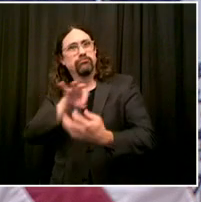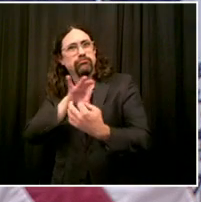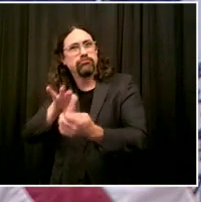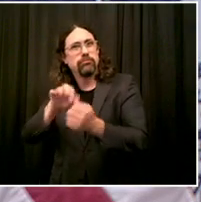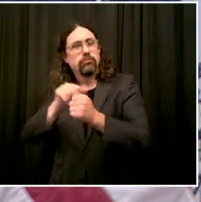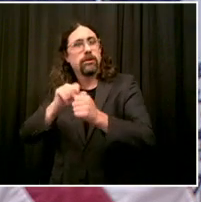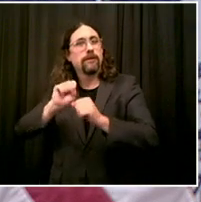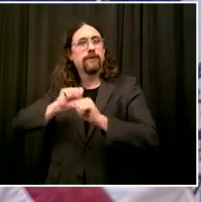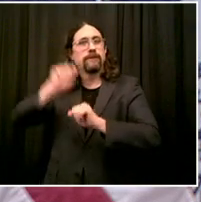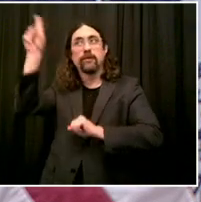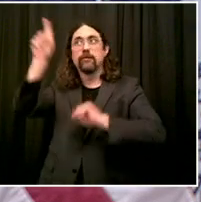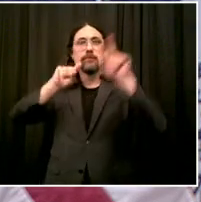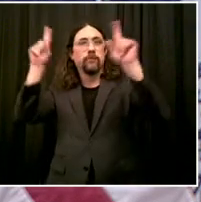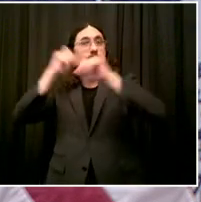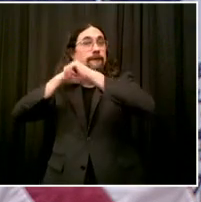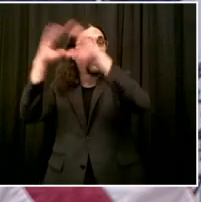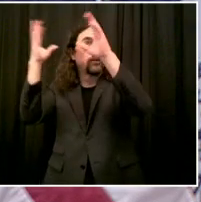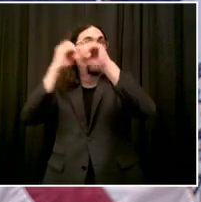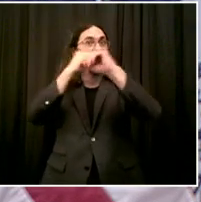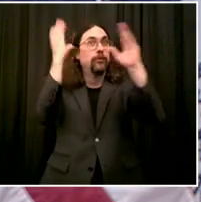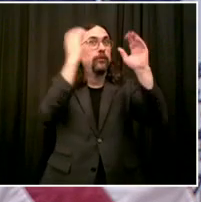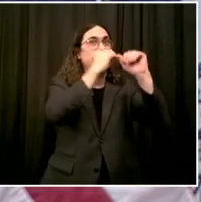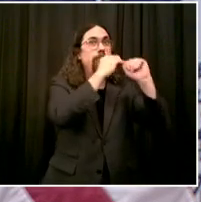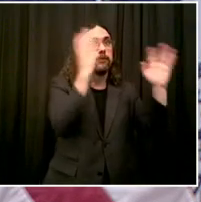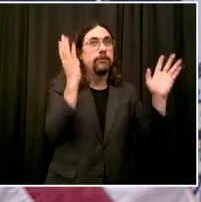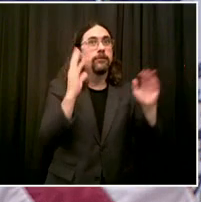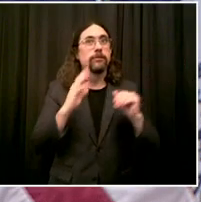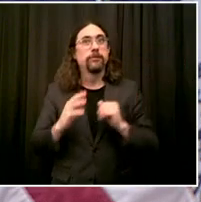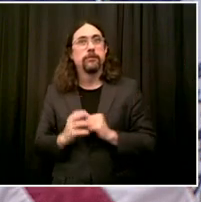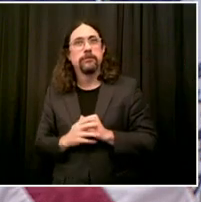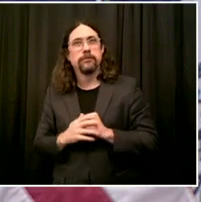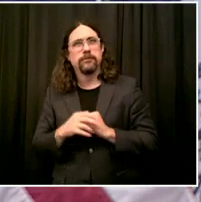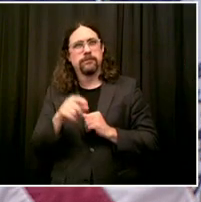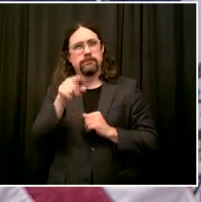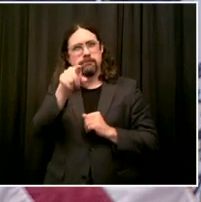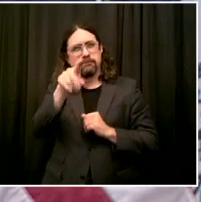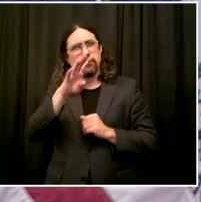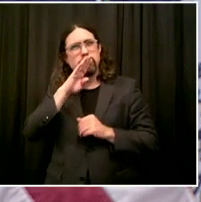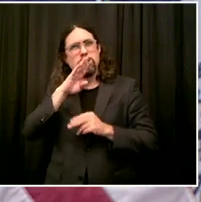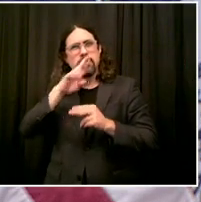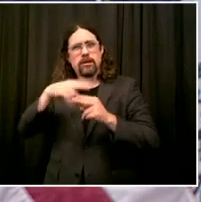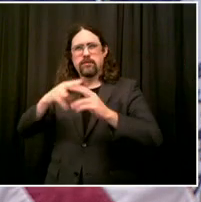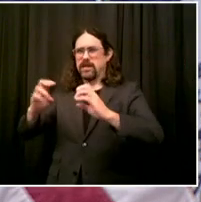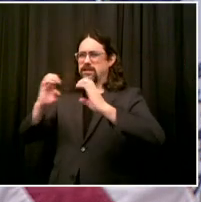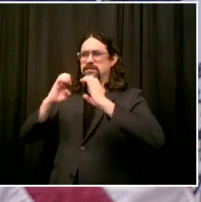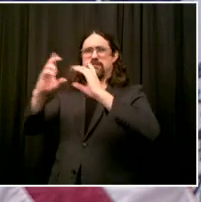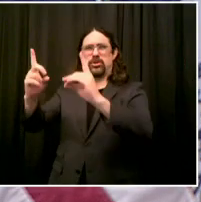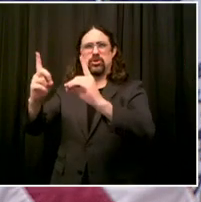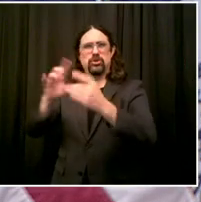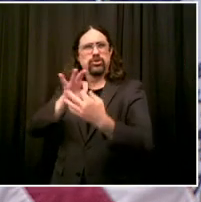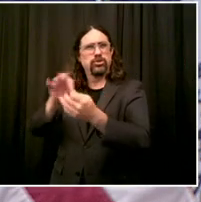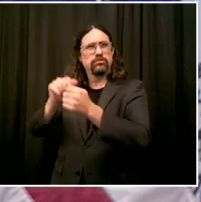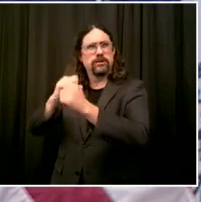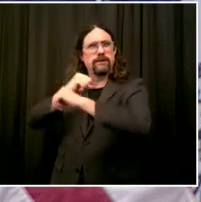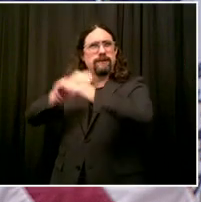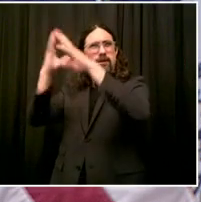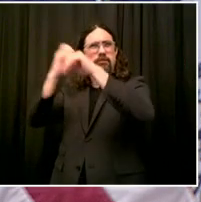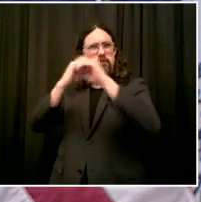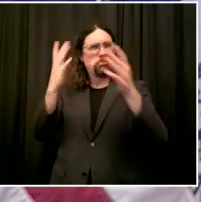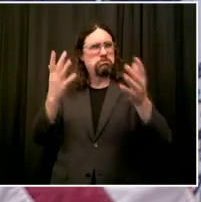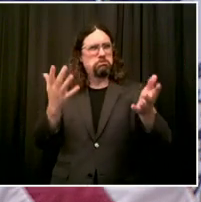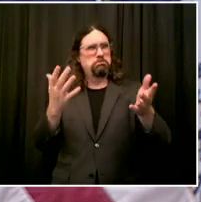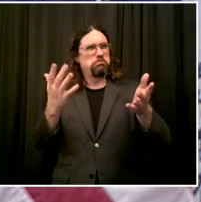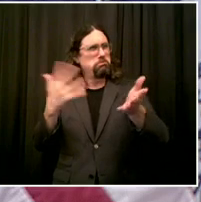part of this and campaign to speak to people who are using fireworks, and will